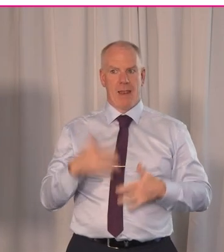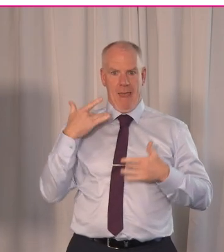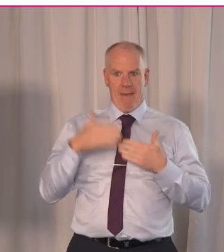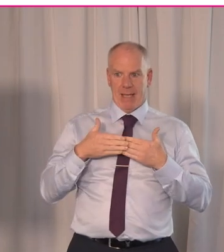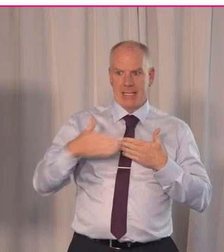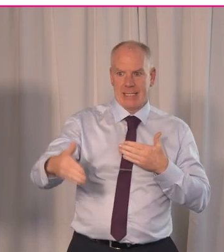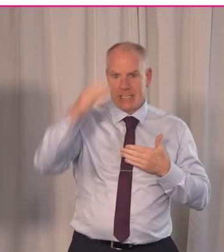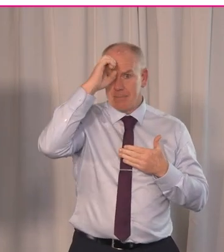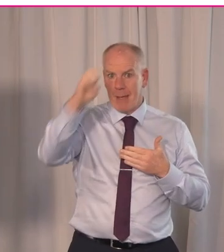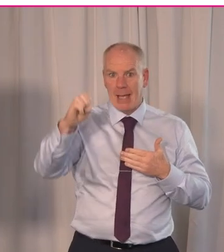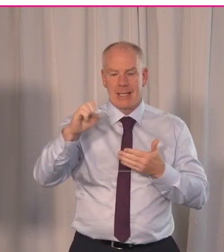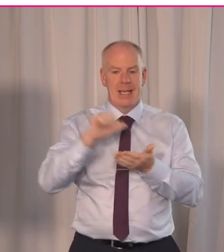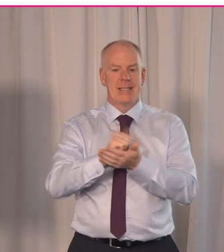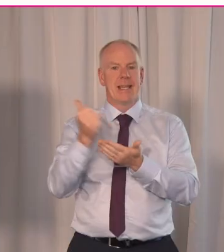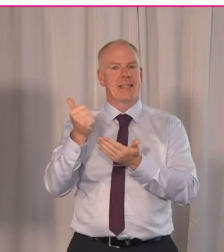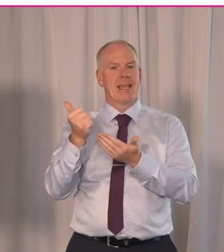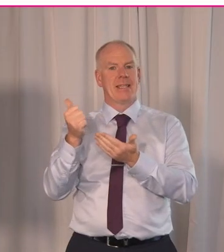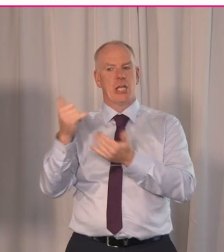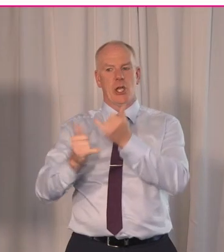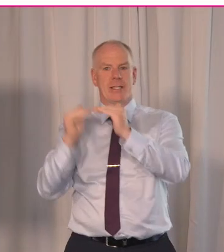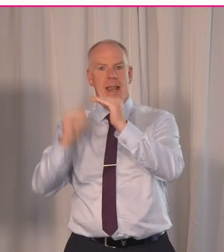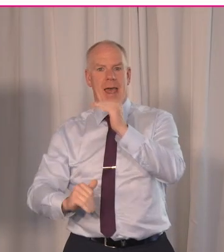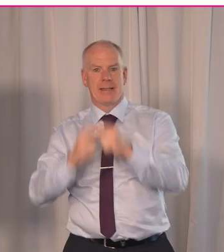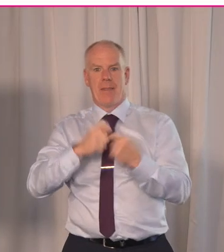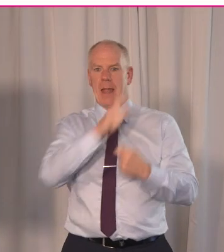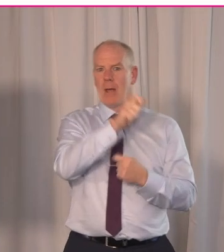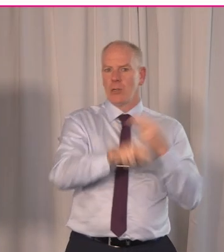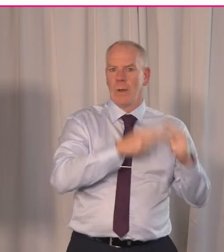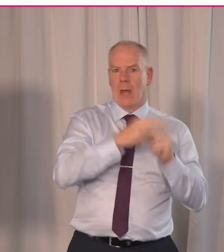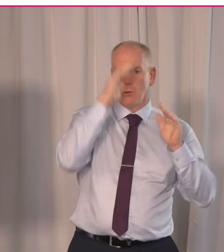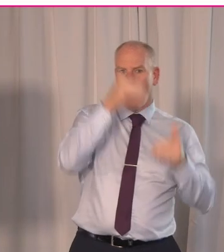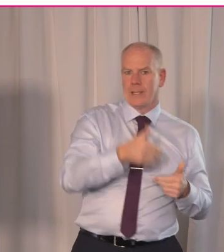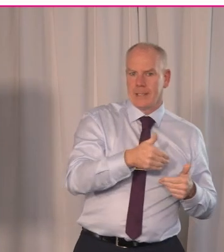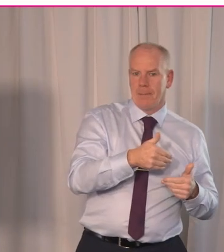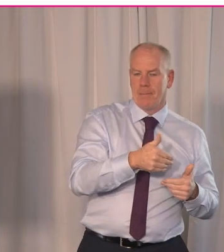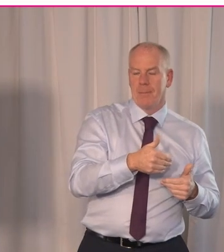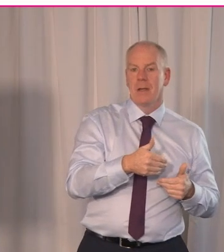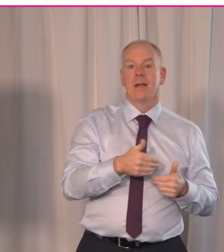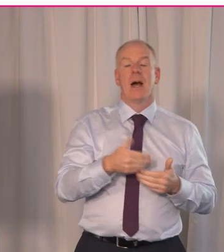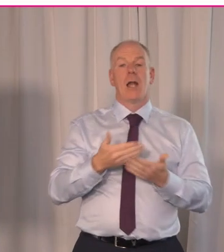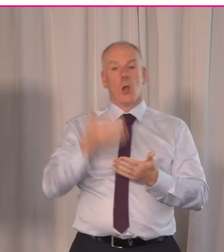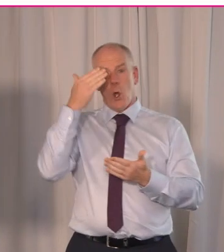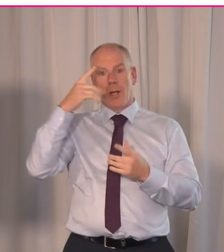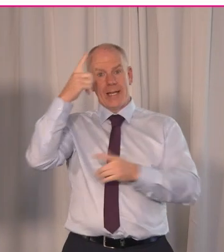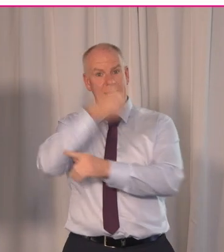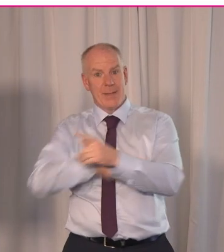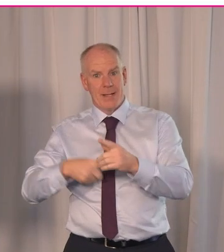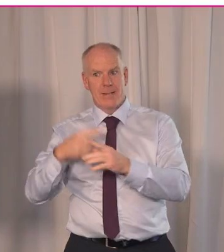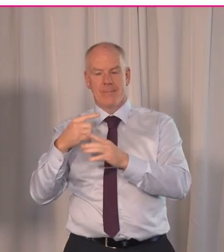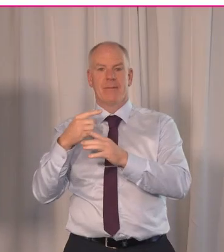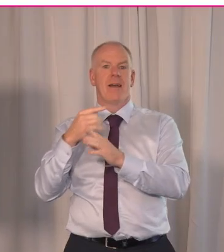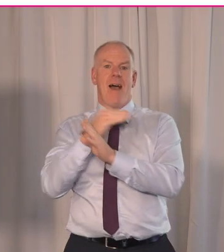than non-autistic women. And for people with a learning disability, their life expectancy is half that